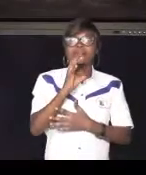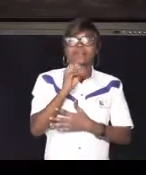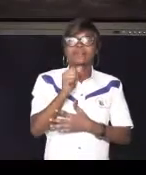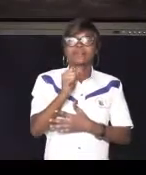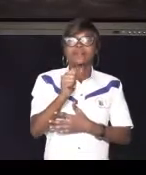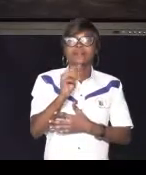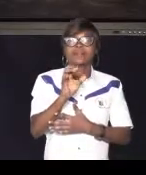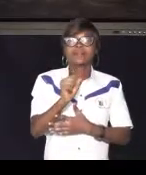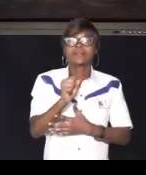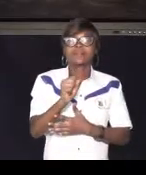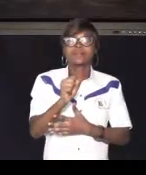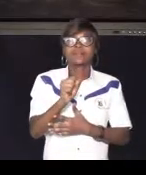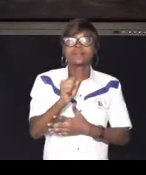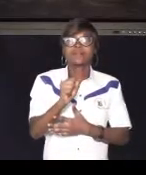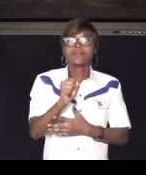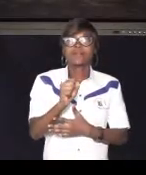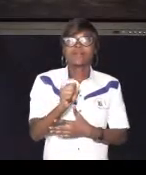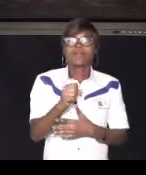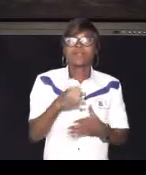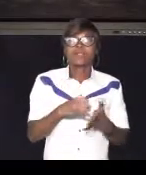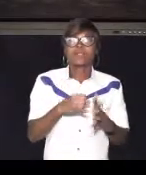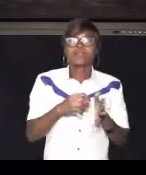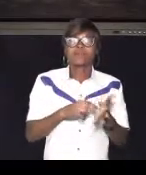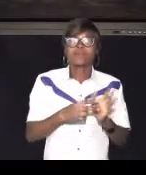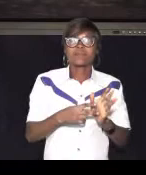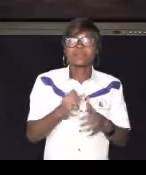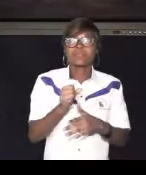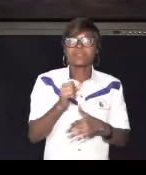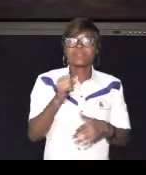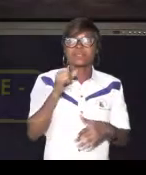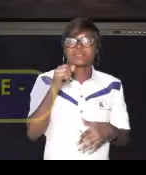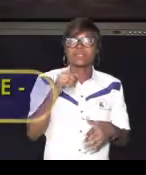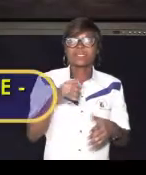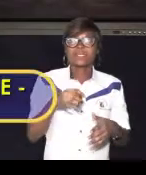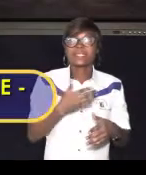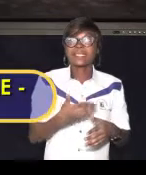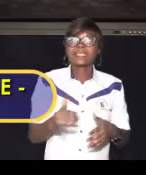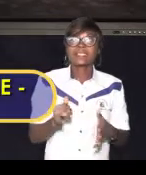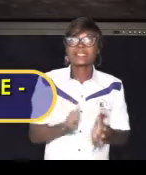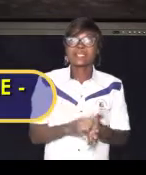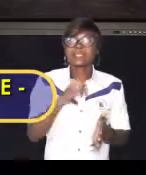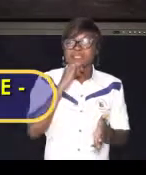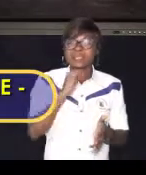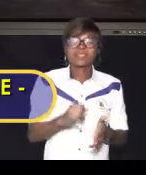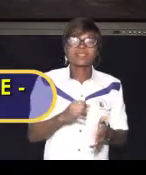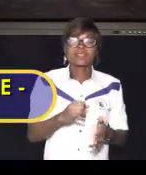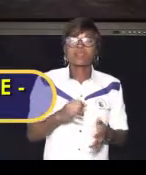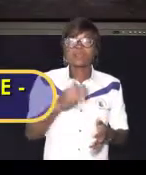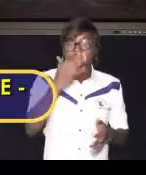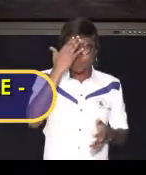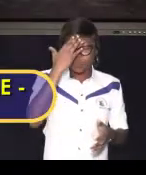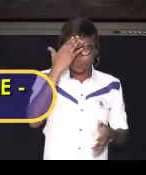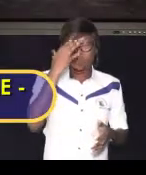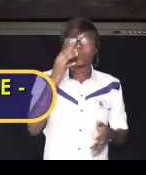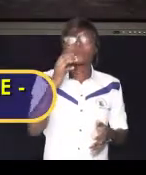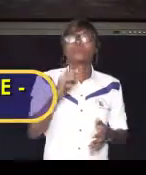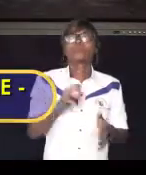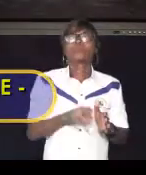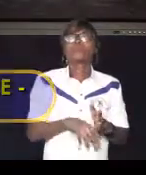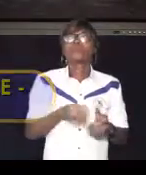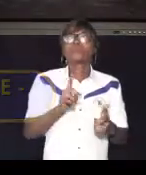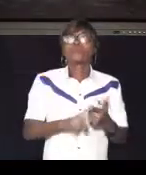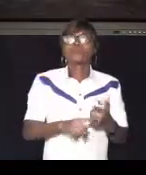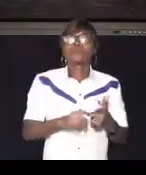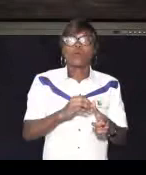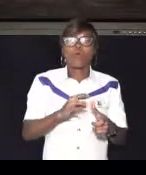Facts. F-A-C-T-S. Facts. It means a thing that is known or proved to be true.